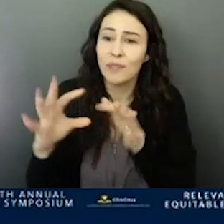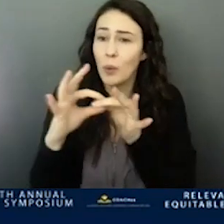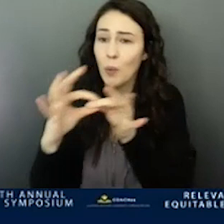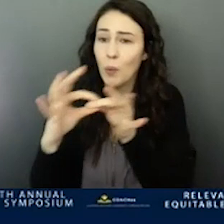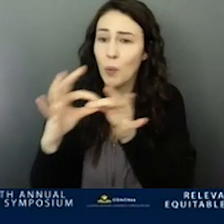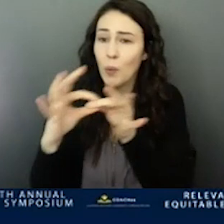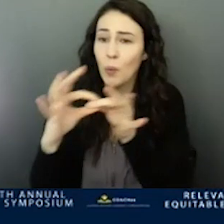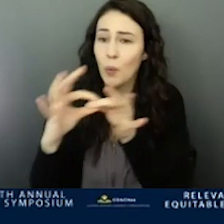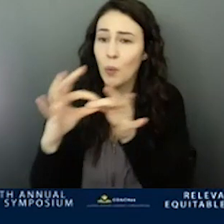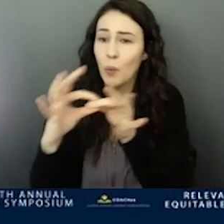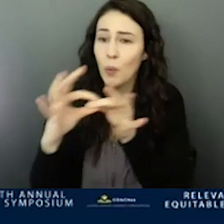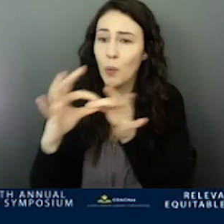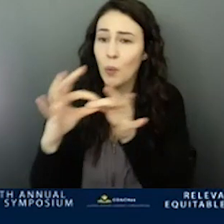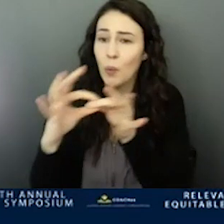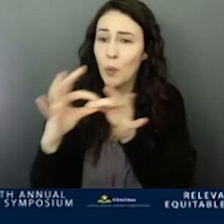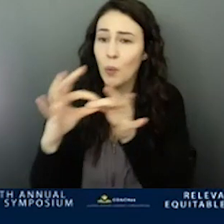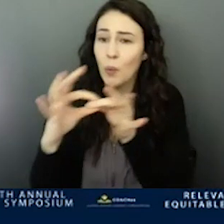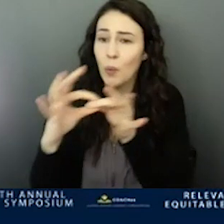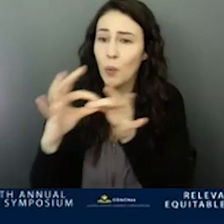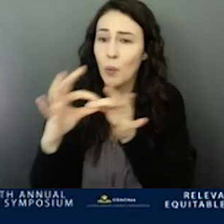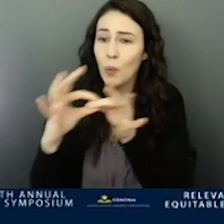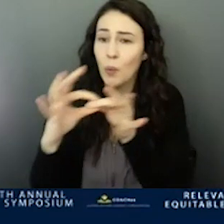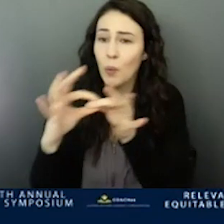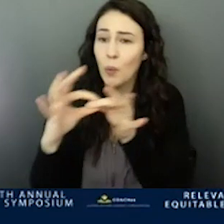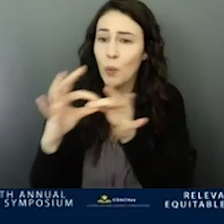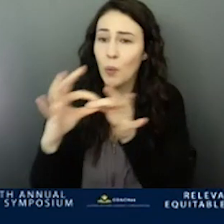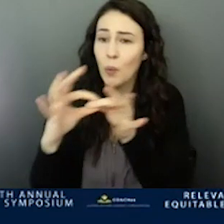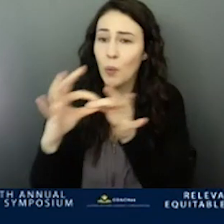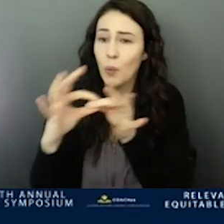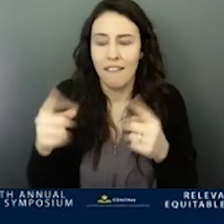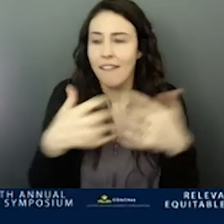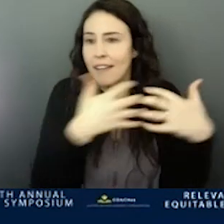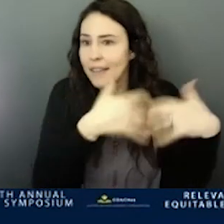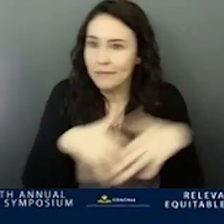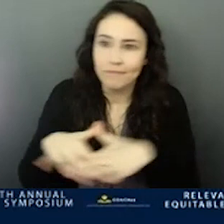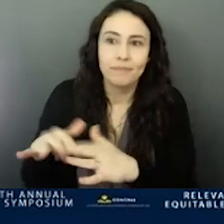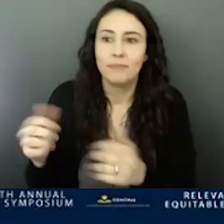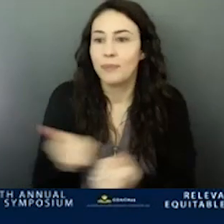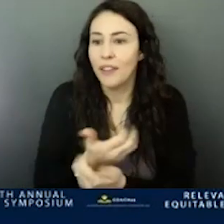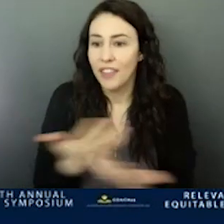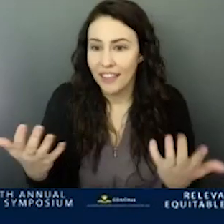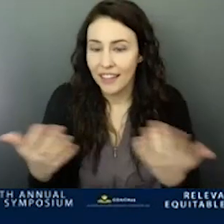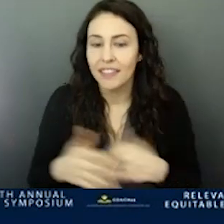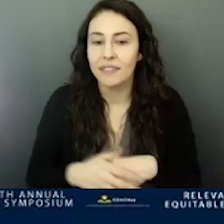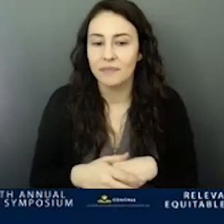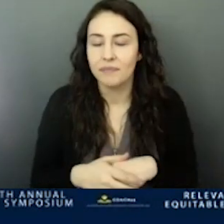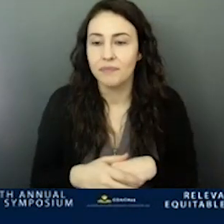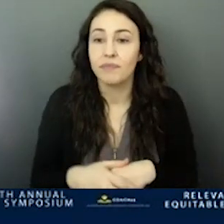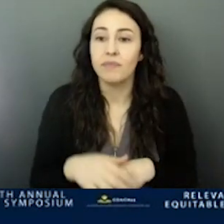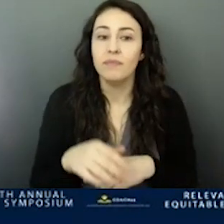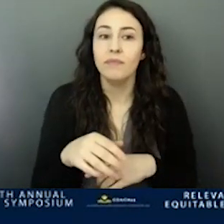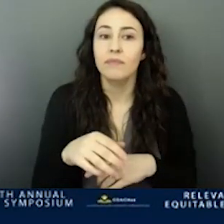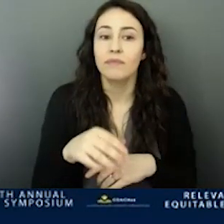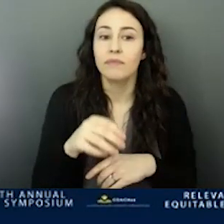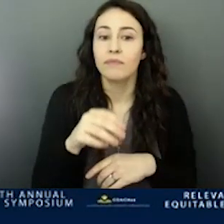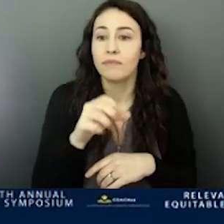to making all of this work, and we couldn't do it without her. So Susie, thank you very much. So SEC has served for the past 3